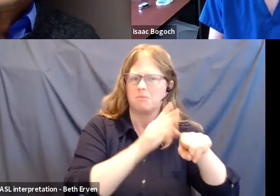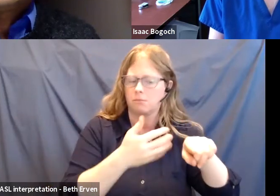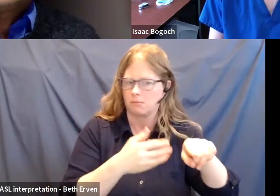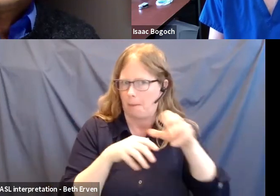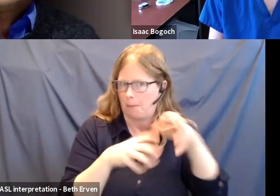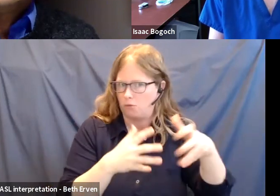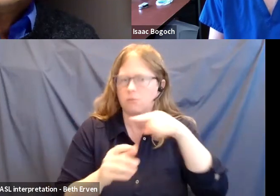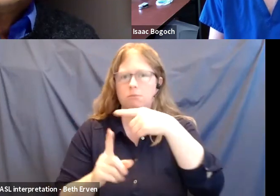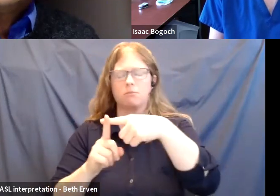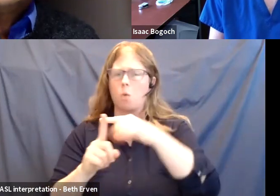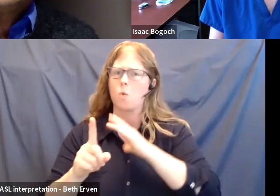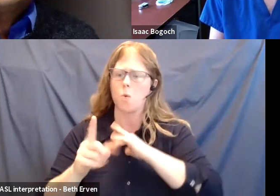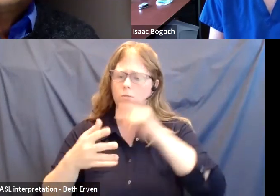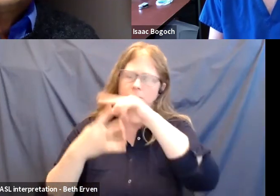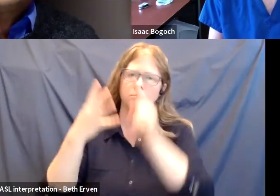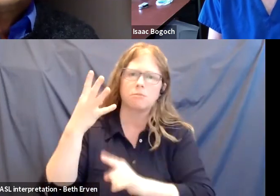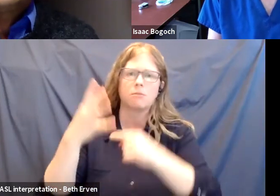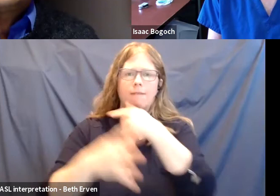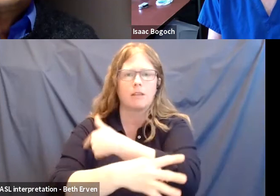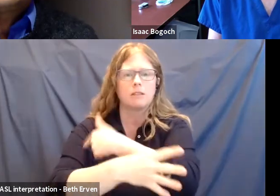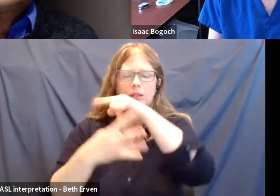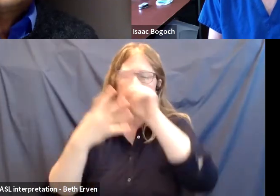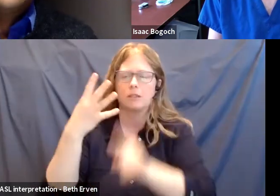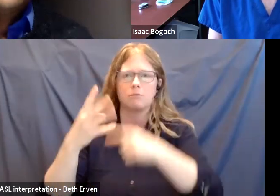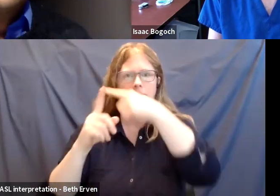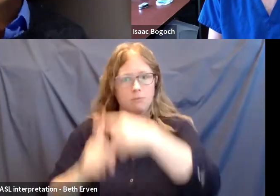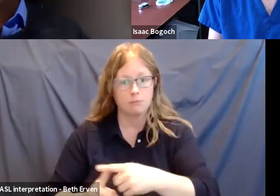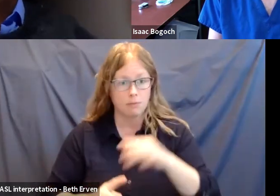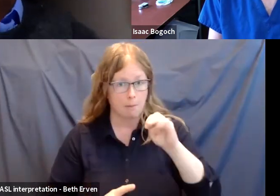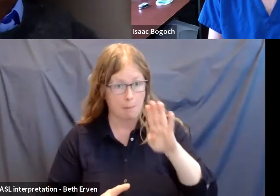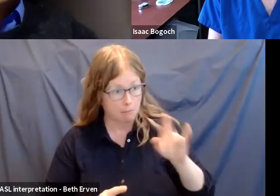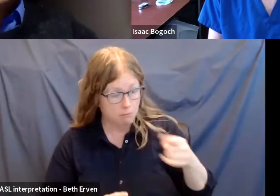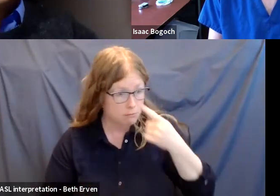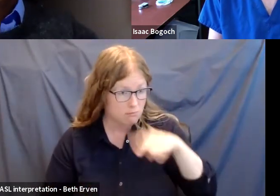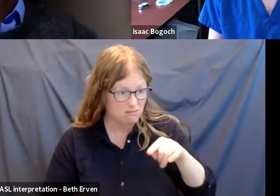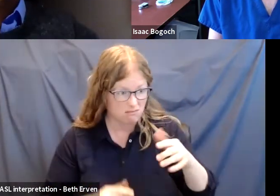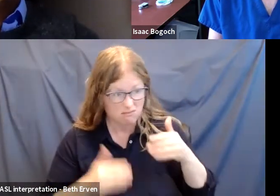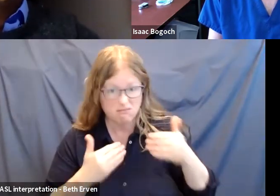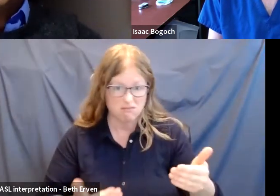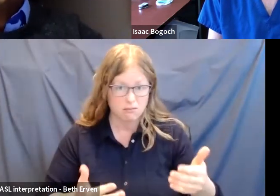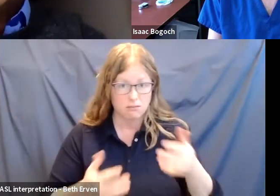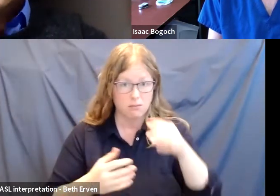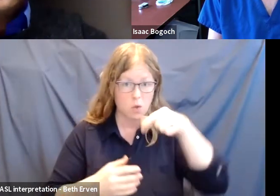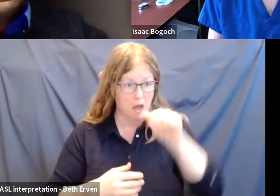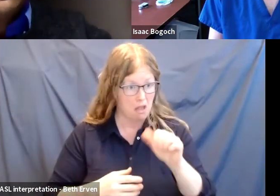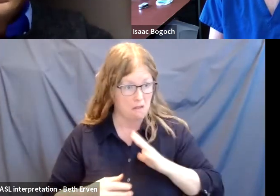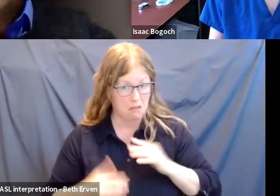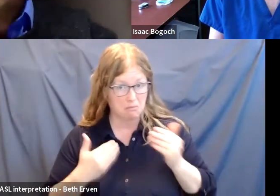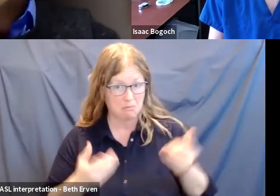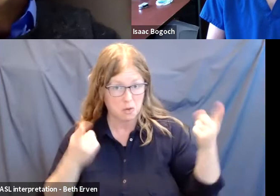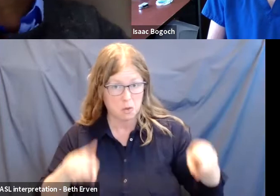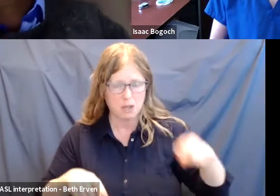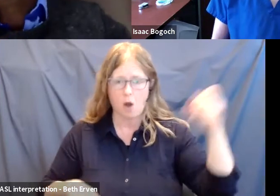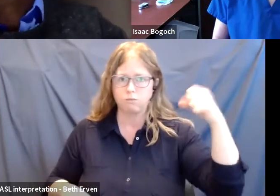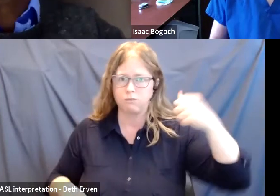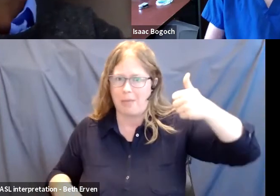type of the vaccine and going to the science of the vaccine. Meb, do you think it's all right if we move to the Q&A at this point? Got the thumbs